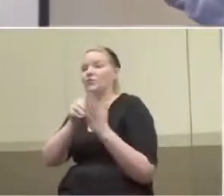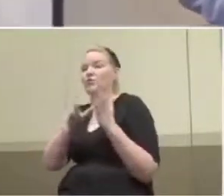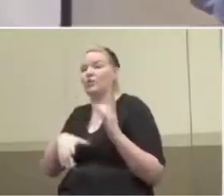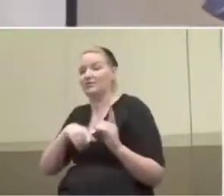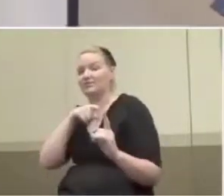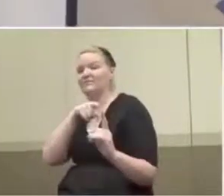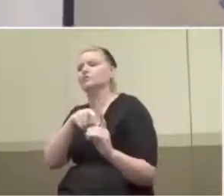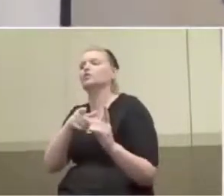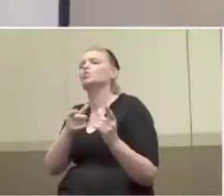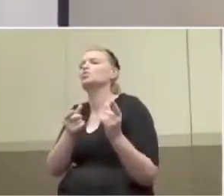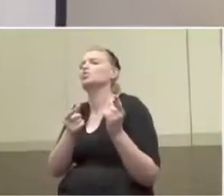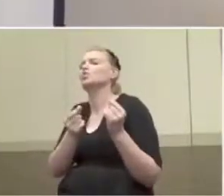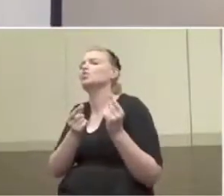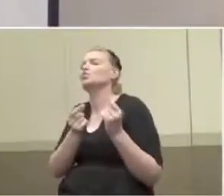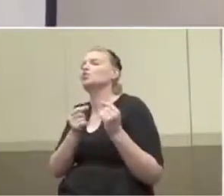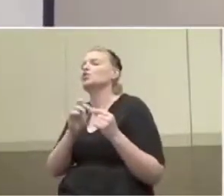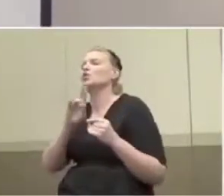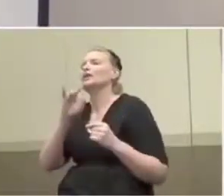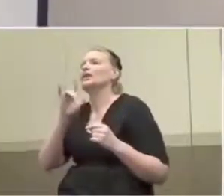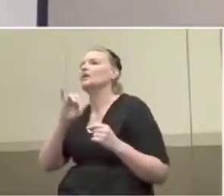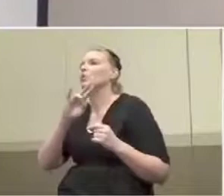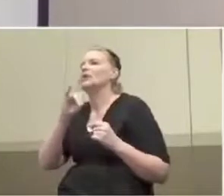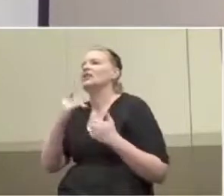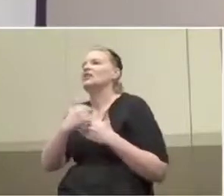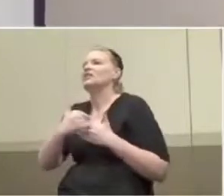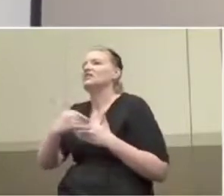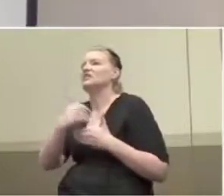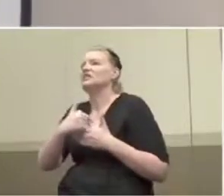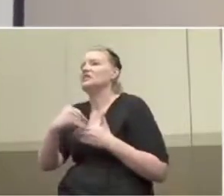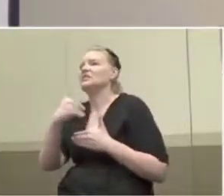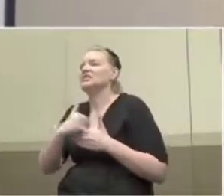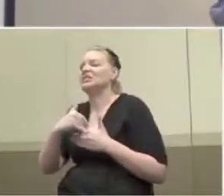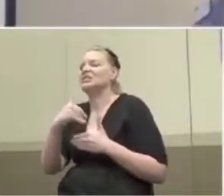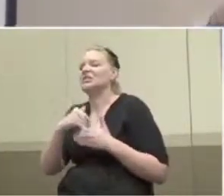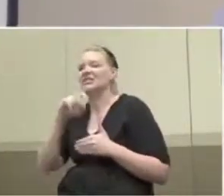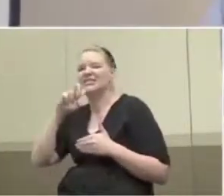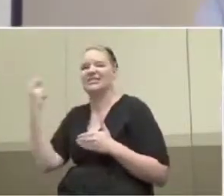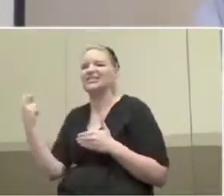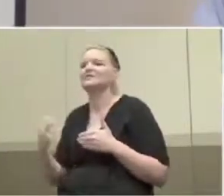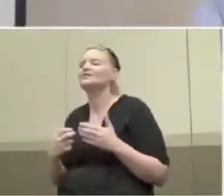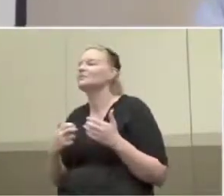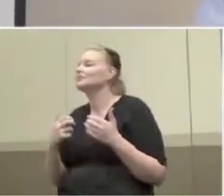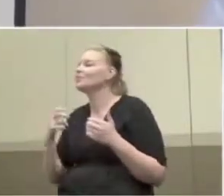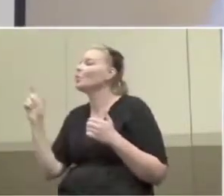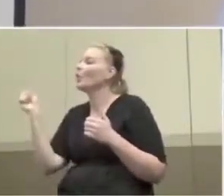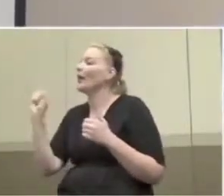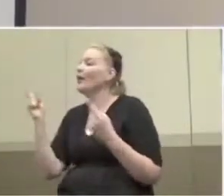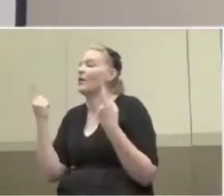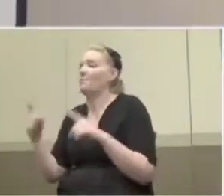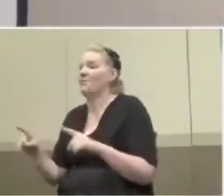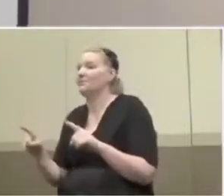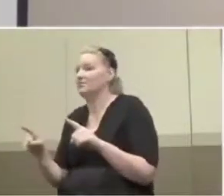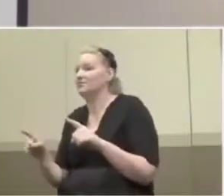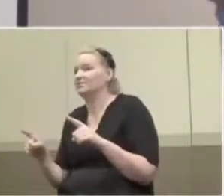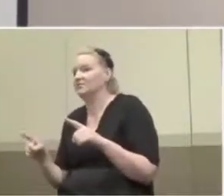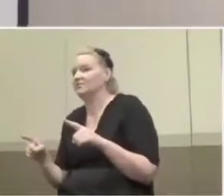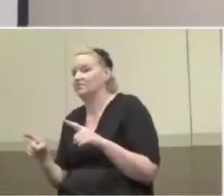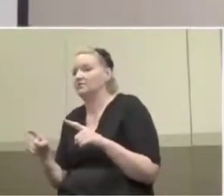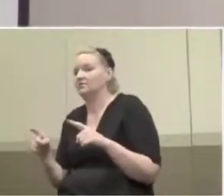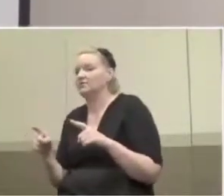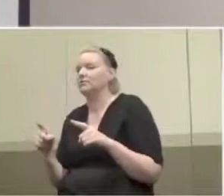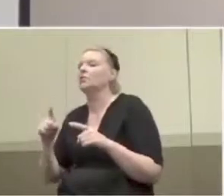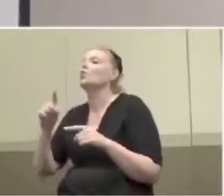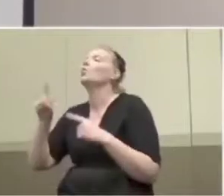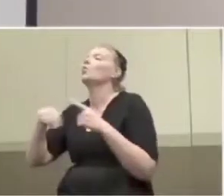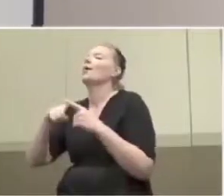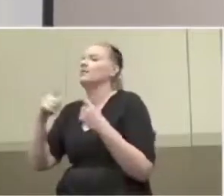is it that they do that gets on your last nerve, where they tend to do it, and when they tend